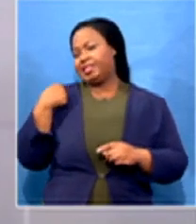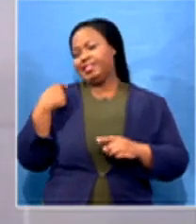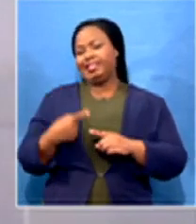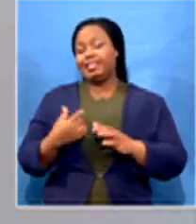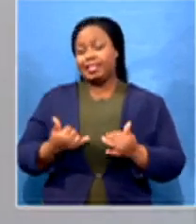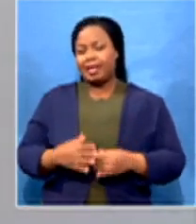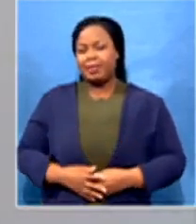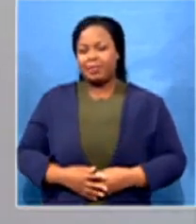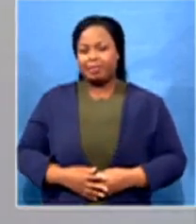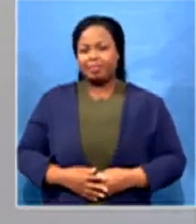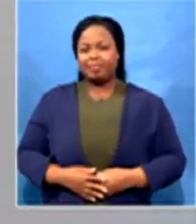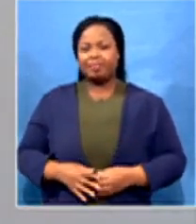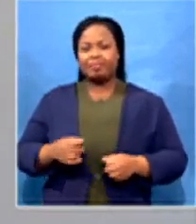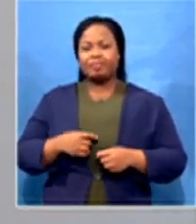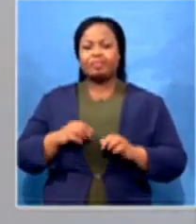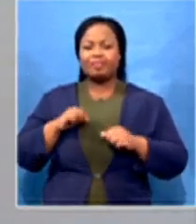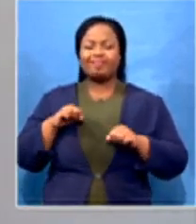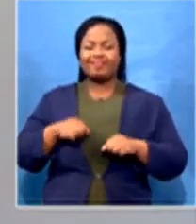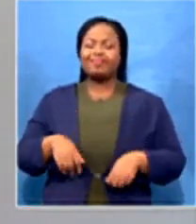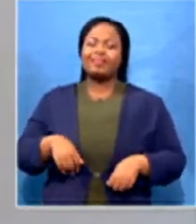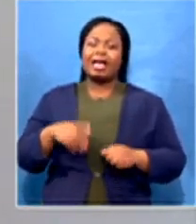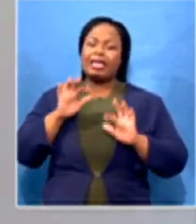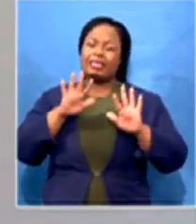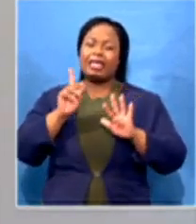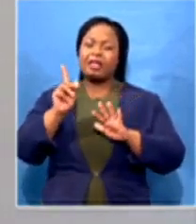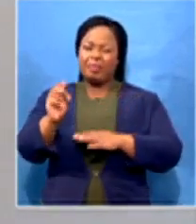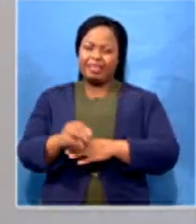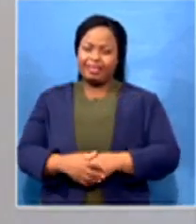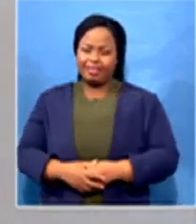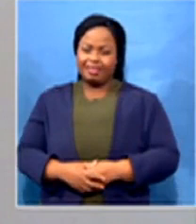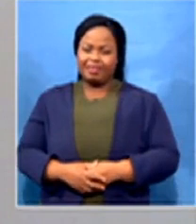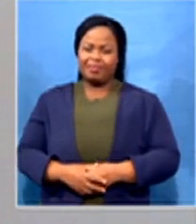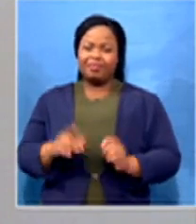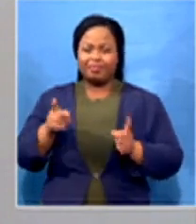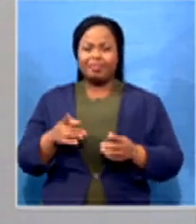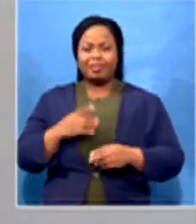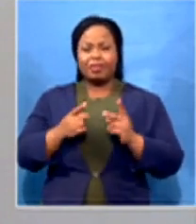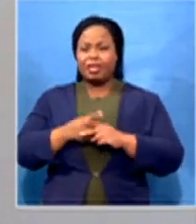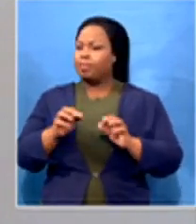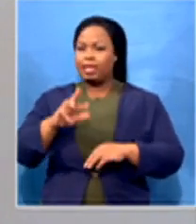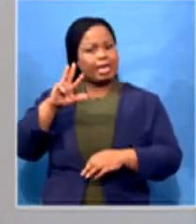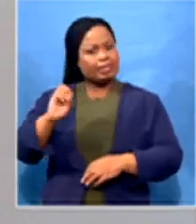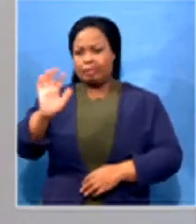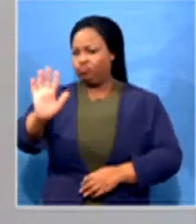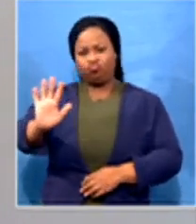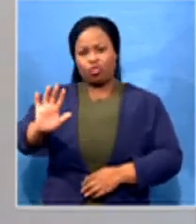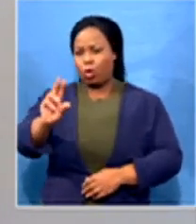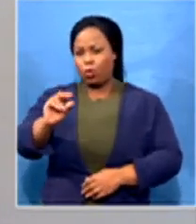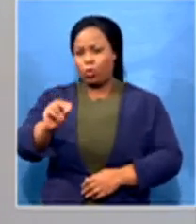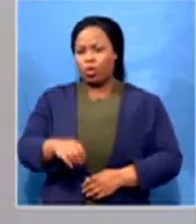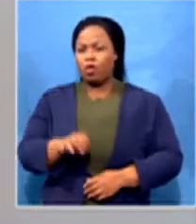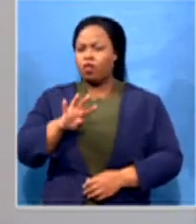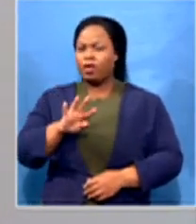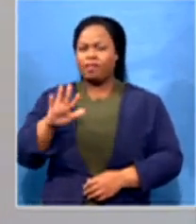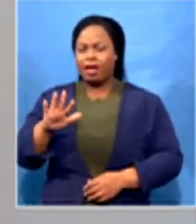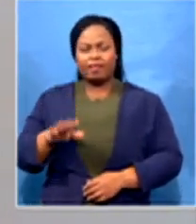I'm doing the 10K. Okay. I thought I'd be bold. I'm definitely not doing the 90. The 45 was never